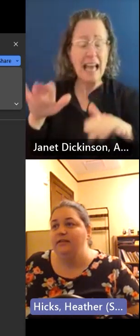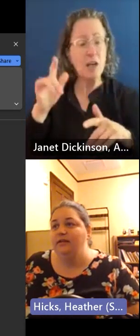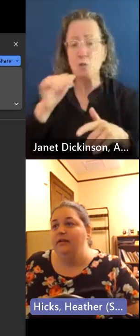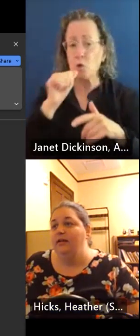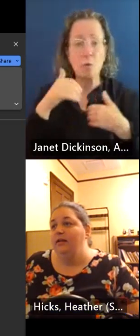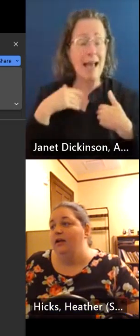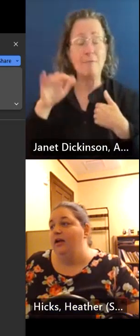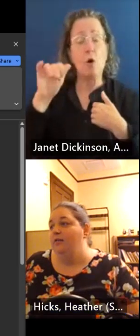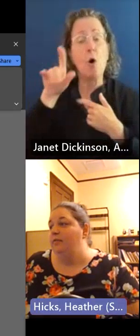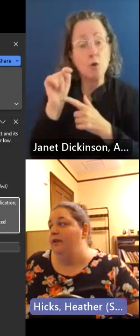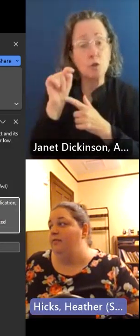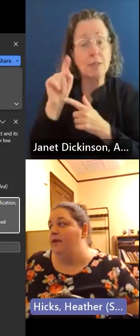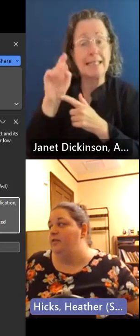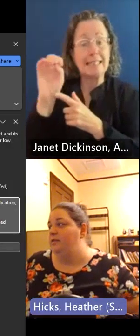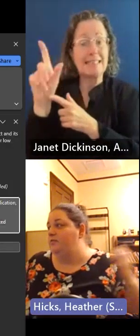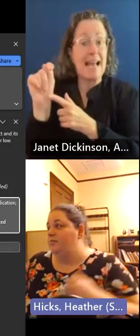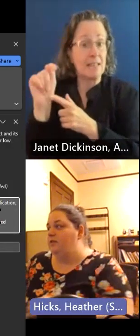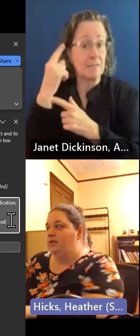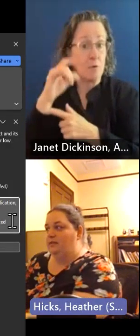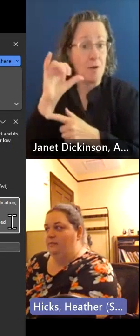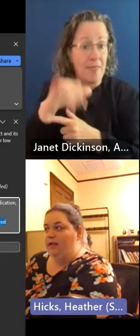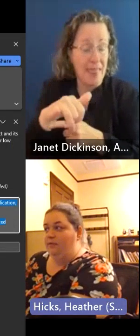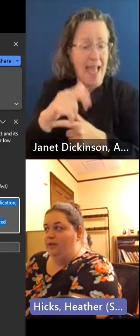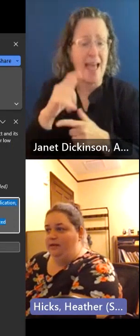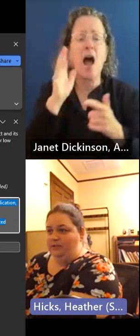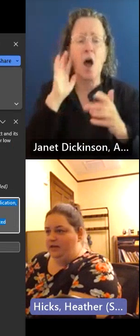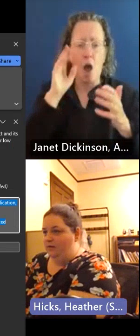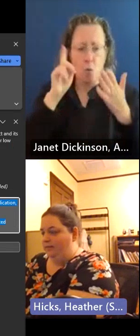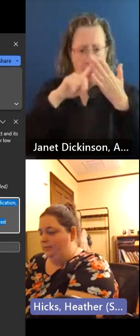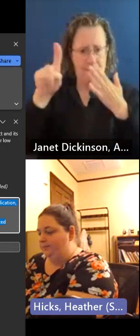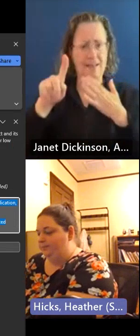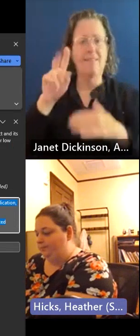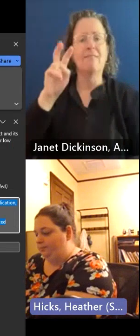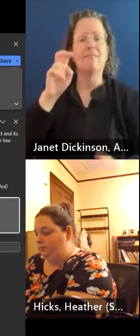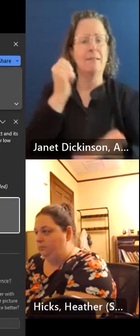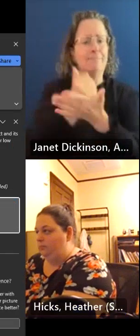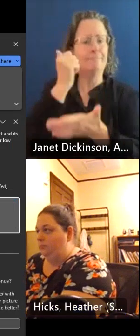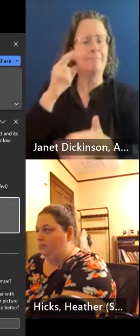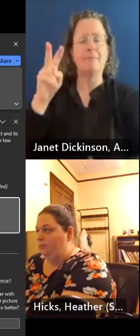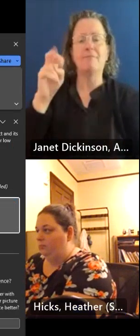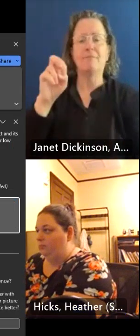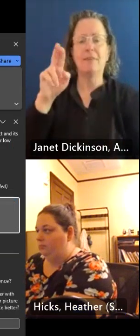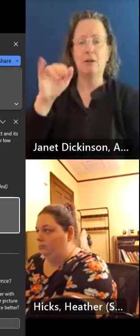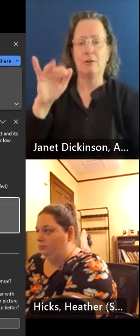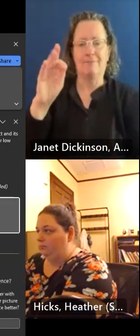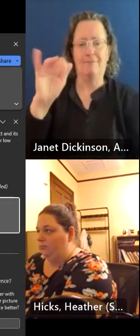for this. I'm going to verify the description because it made one and it was terrible.